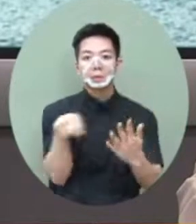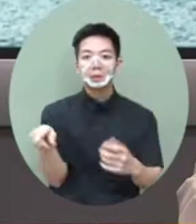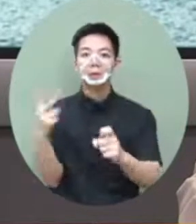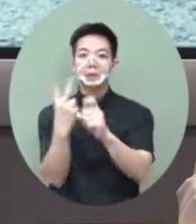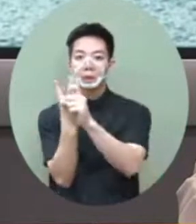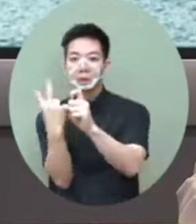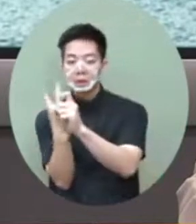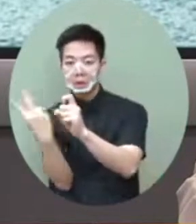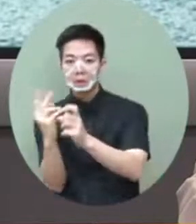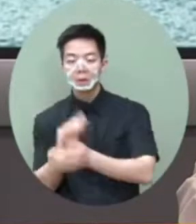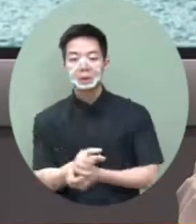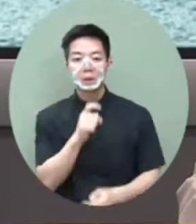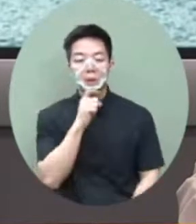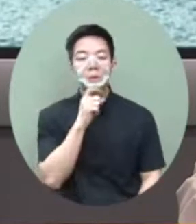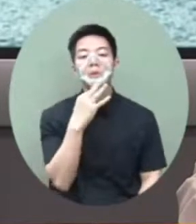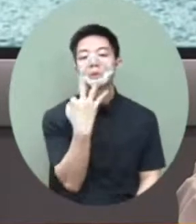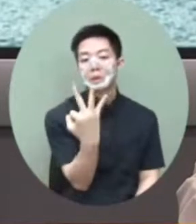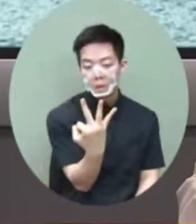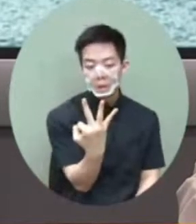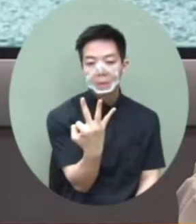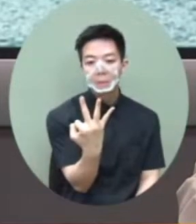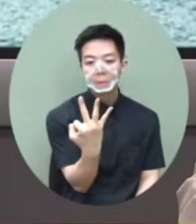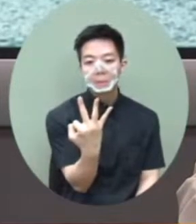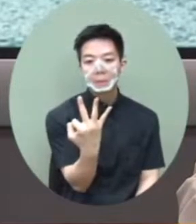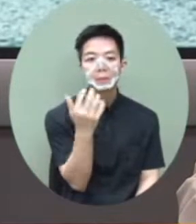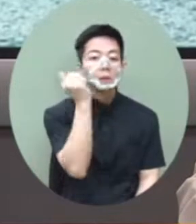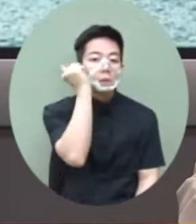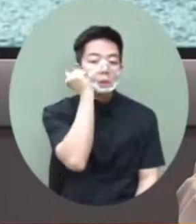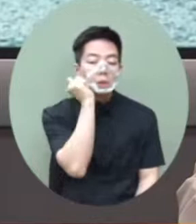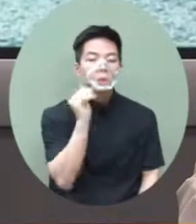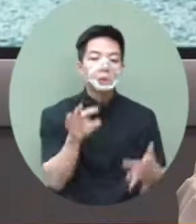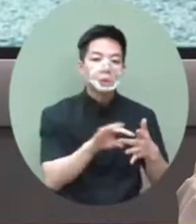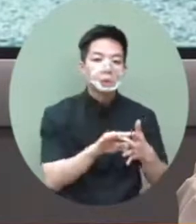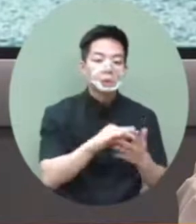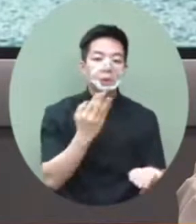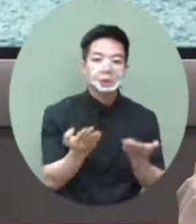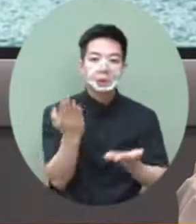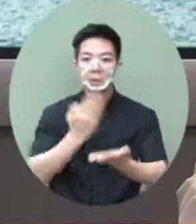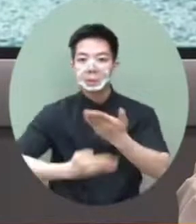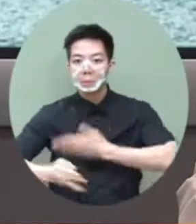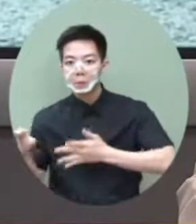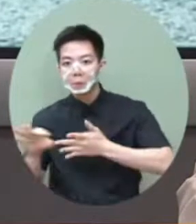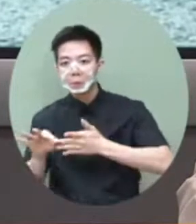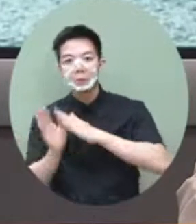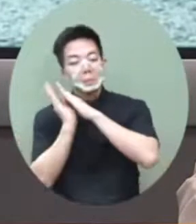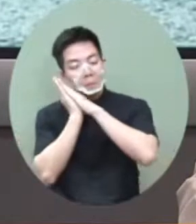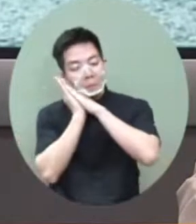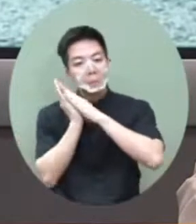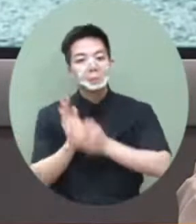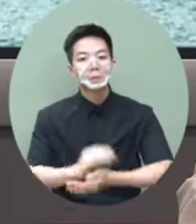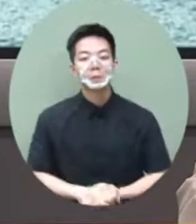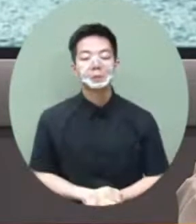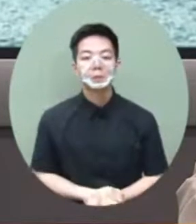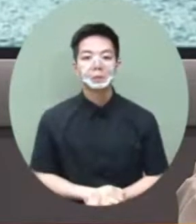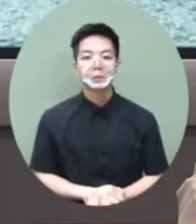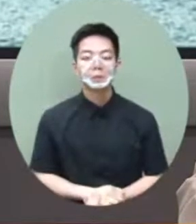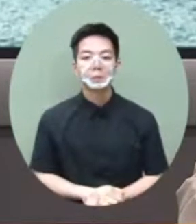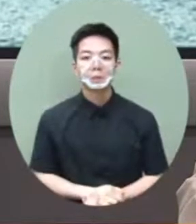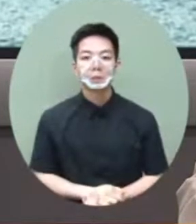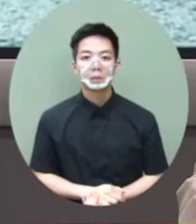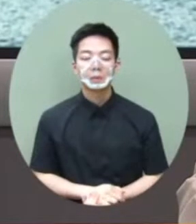and two males aged between 57 and 92. Three cases were